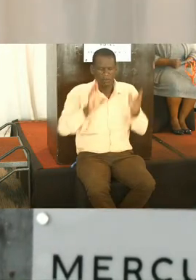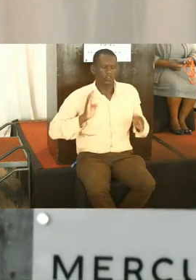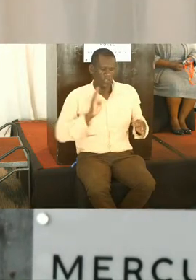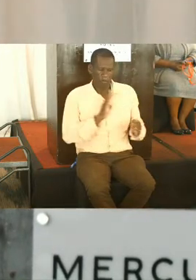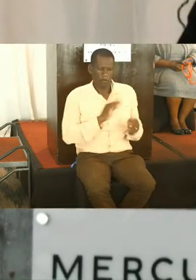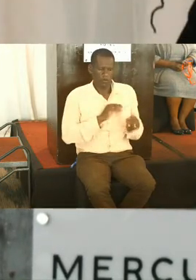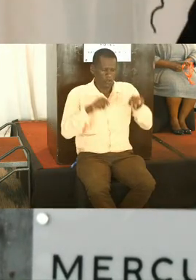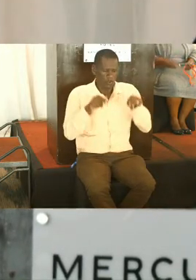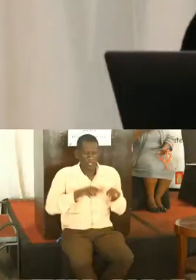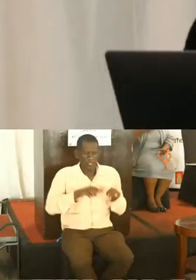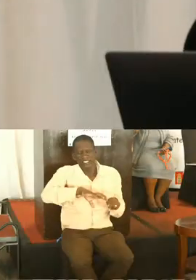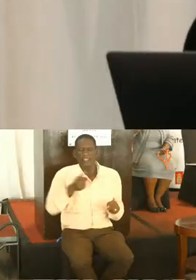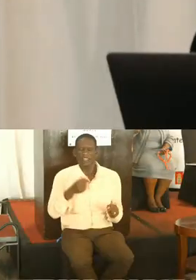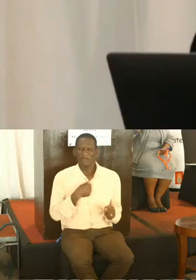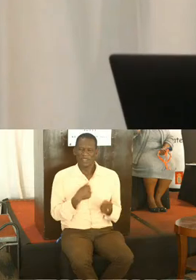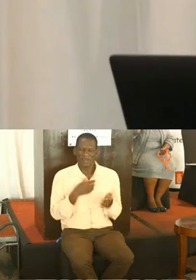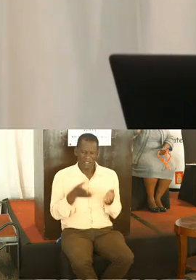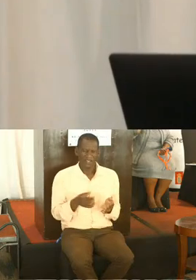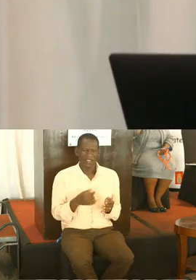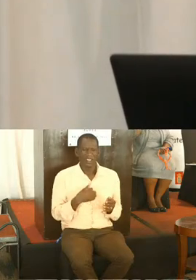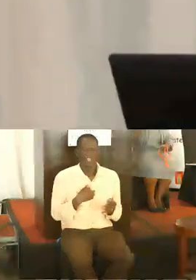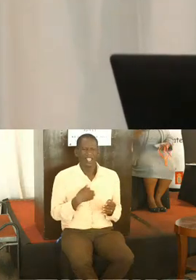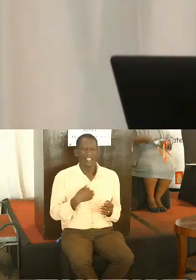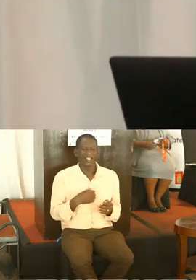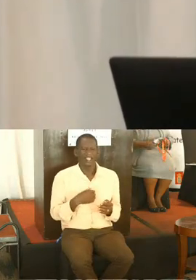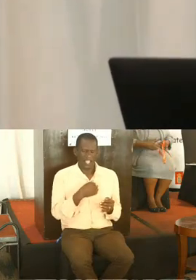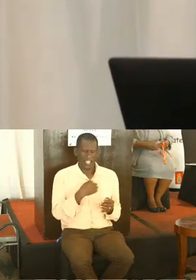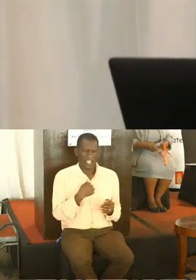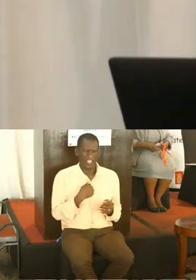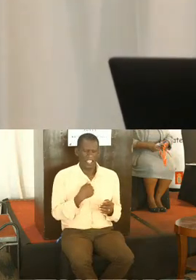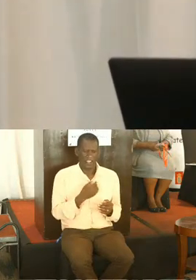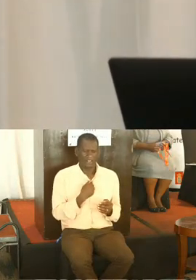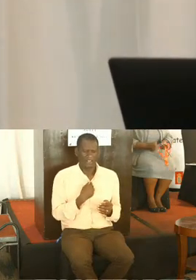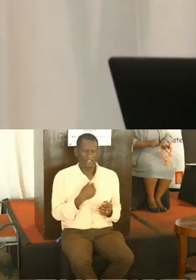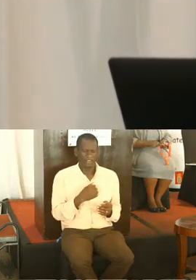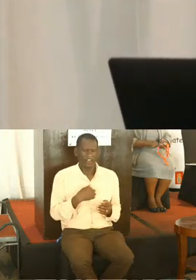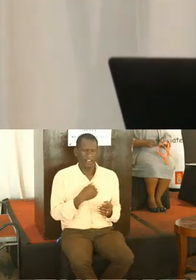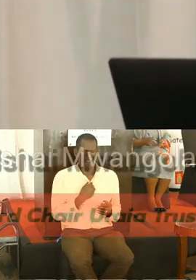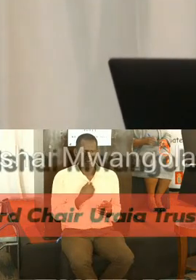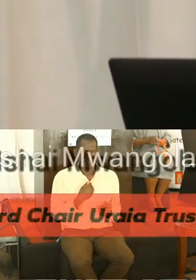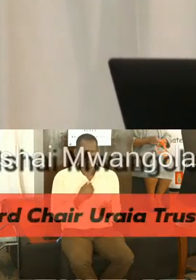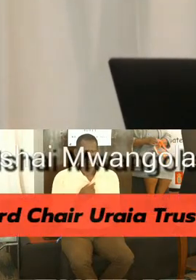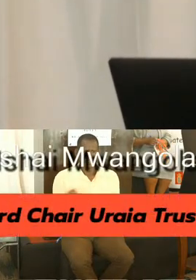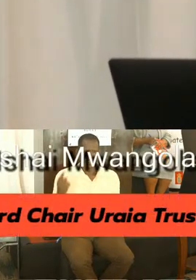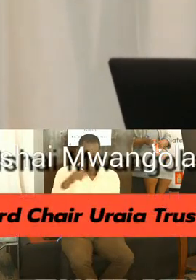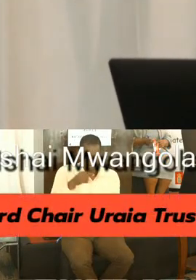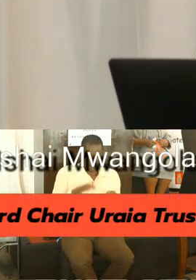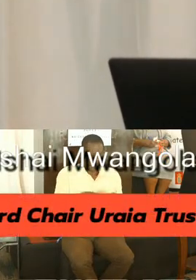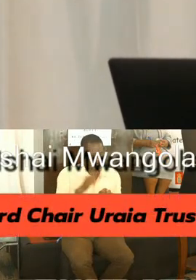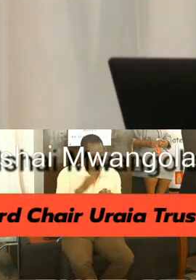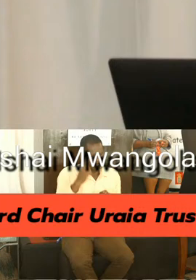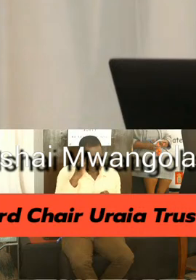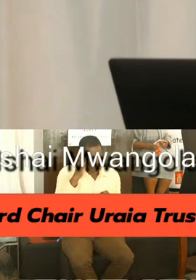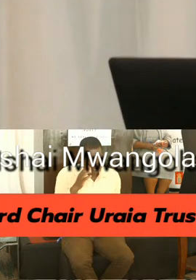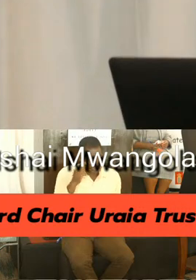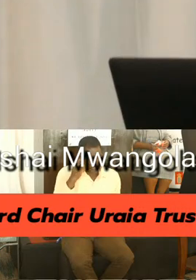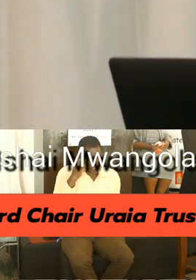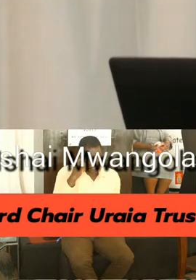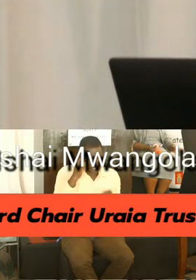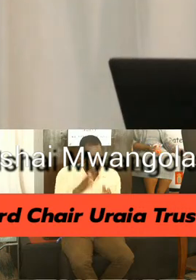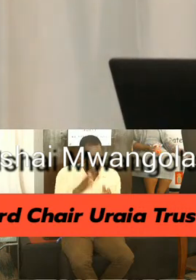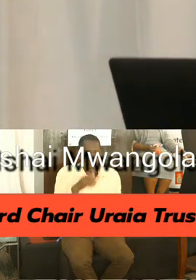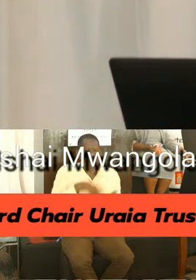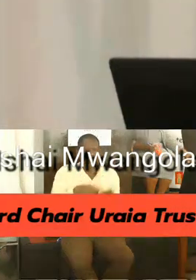this is the other me and I deliberately have um come as a thinker and this is what I